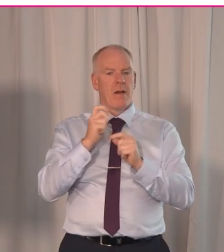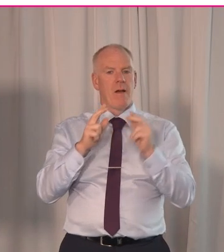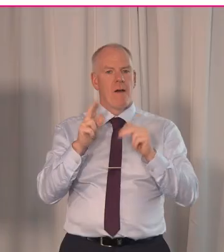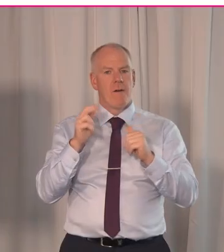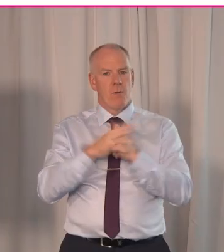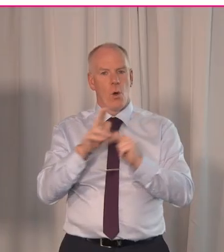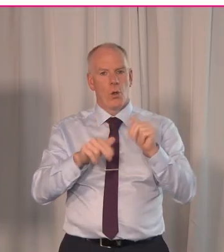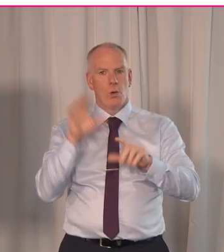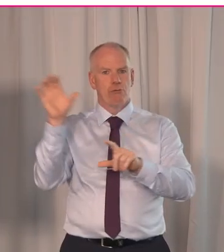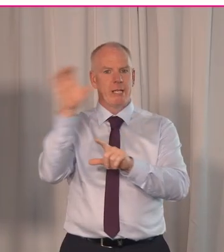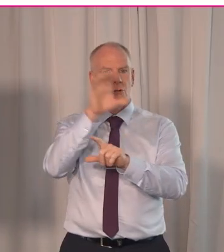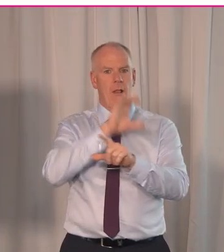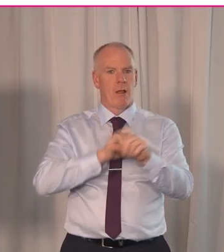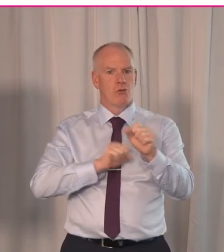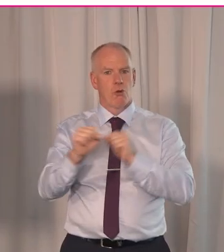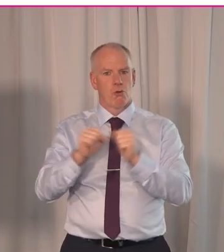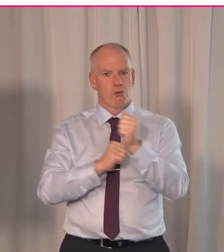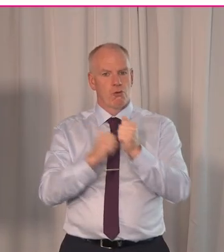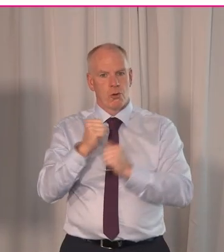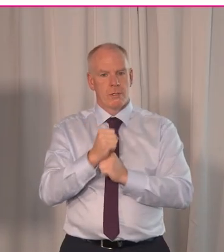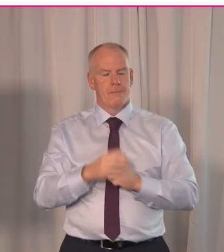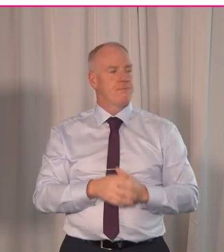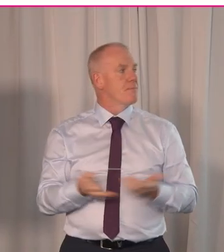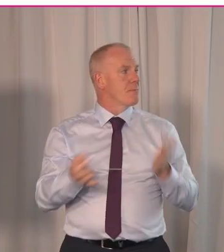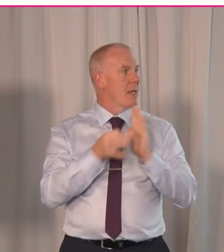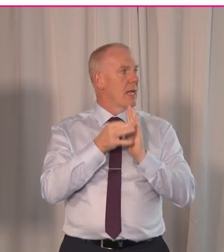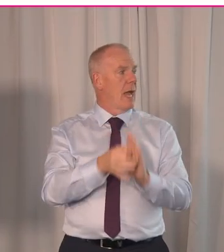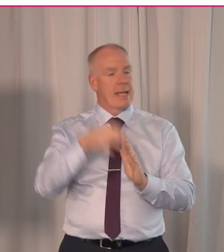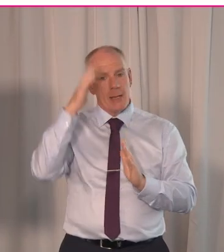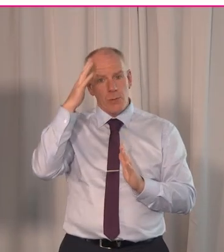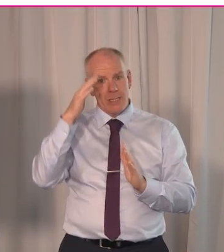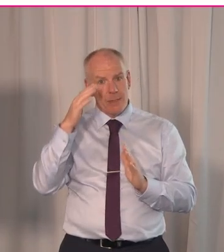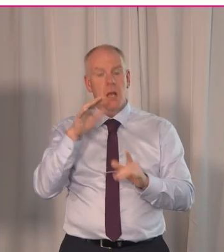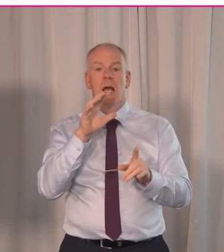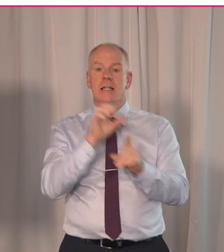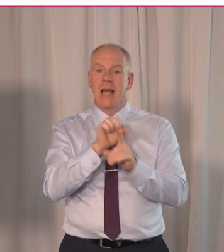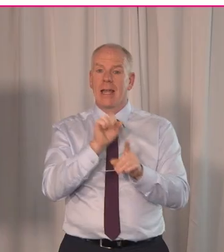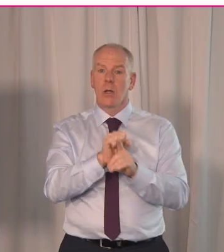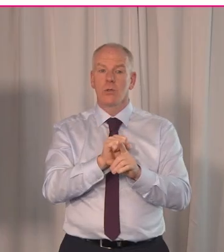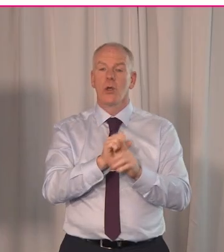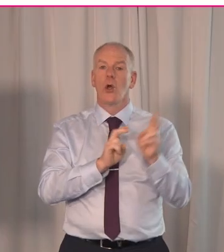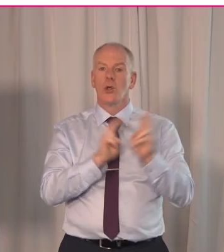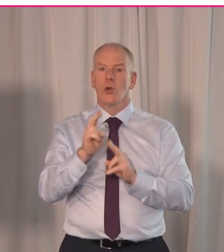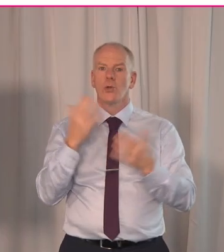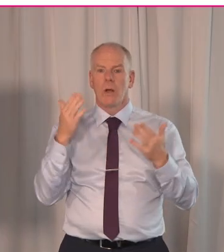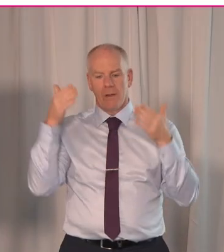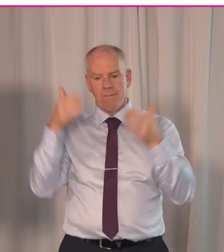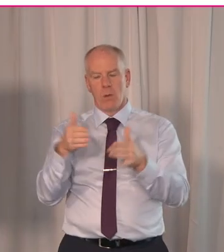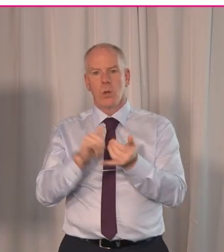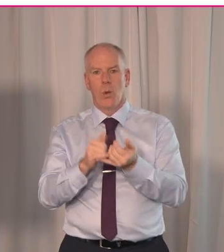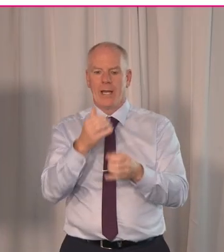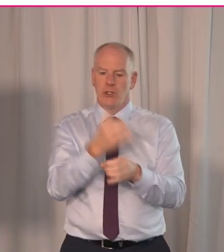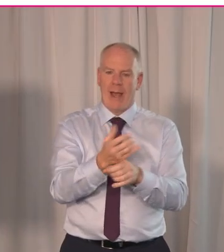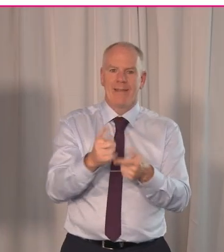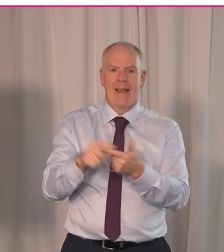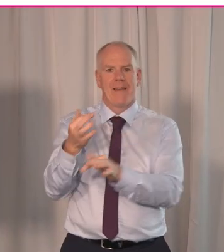regional structures. The guiding principles are that every diagnosis should be child and family centred,